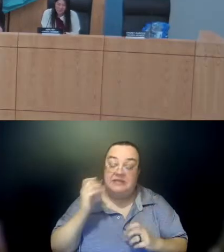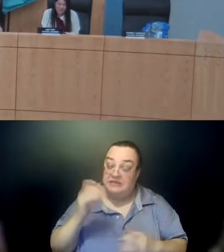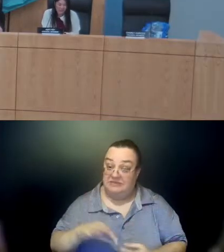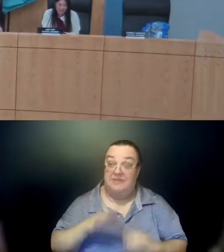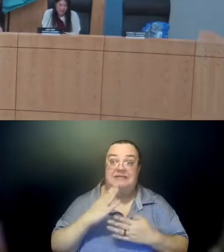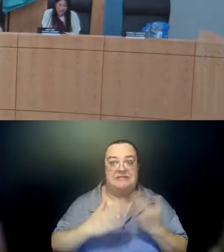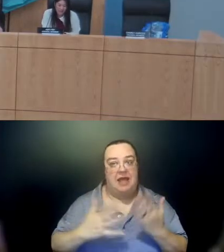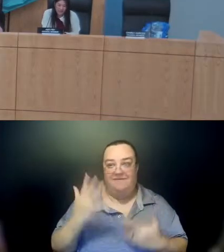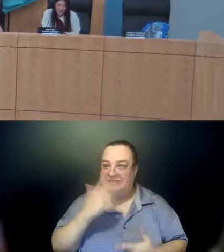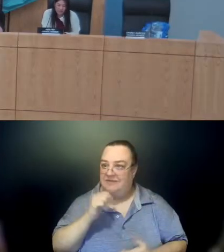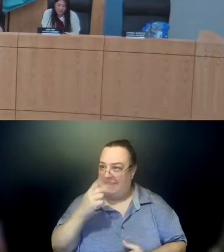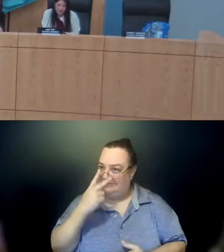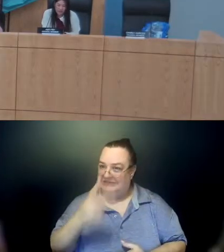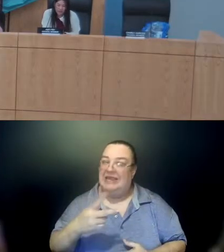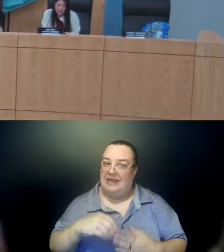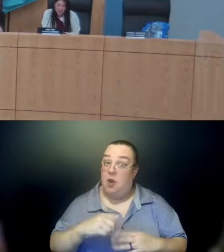while.